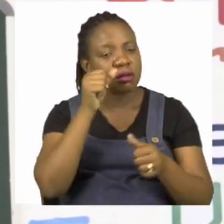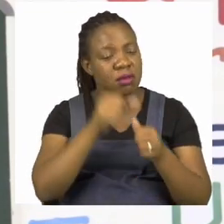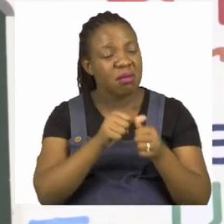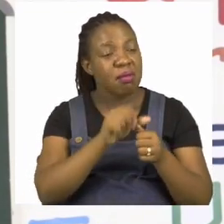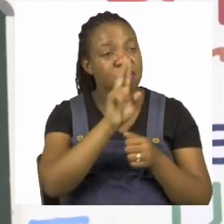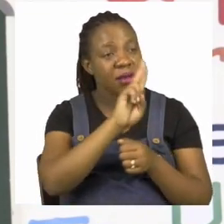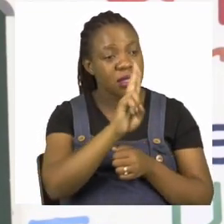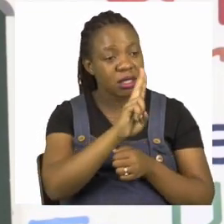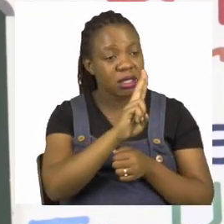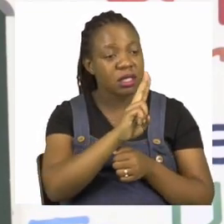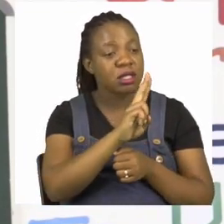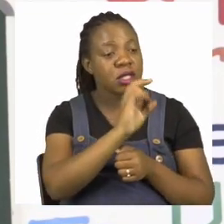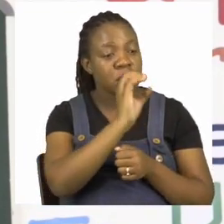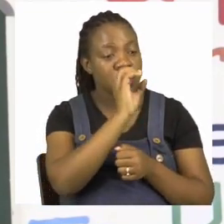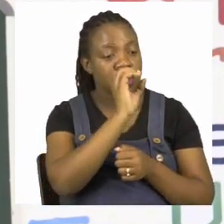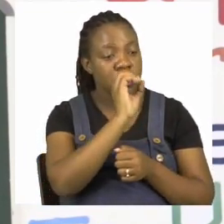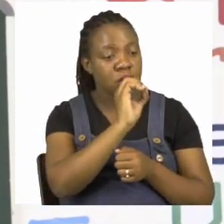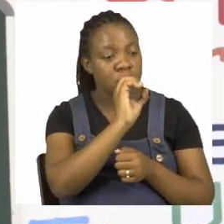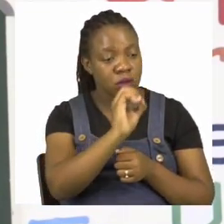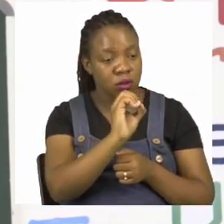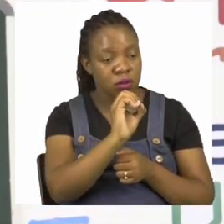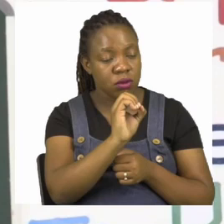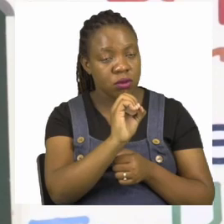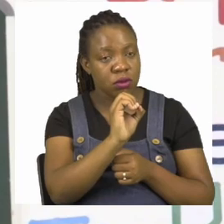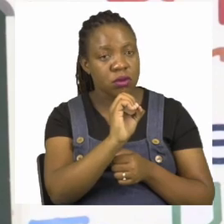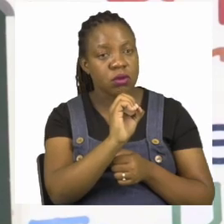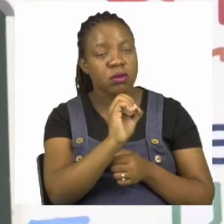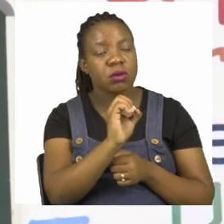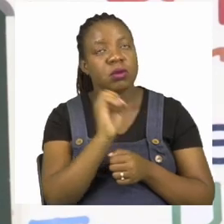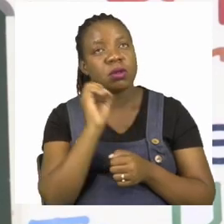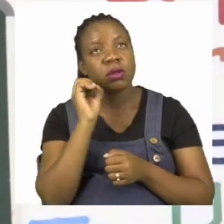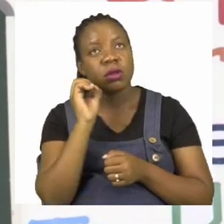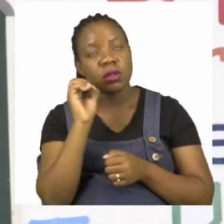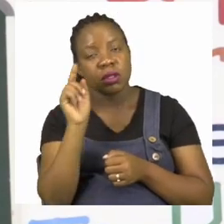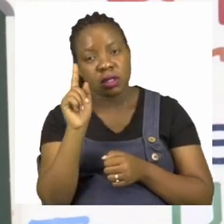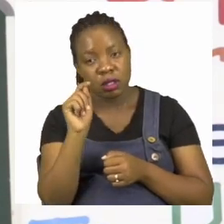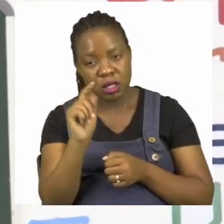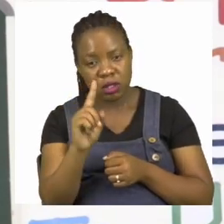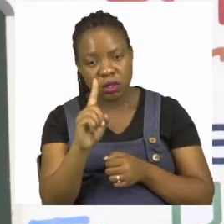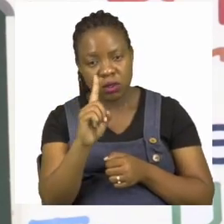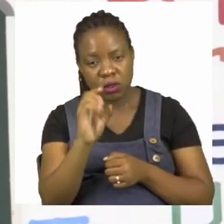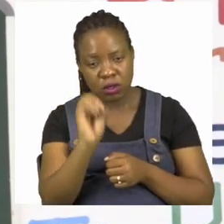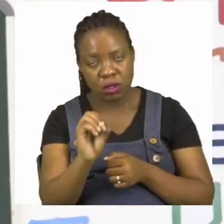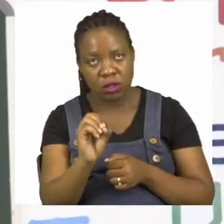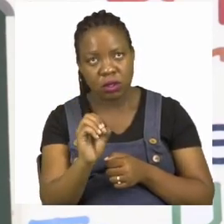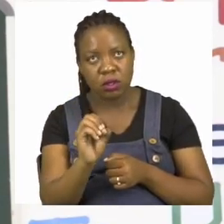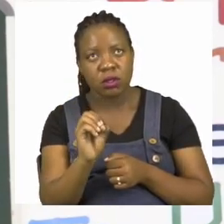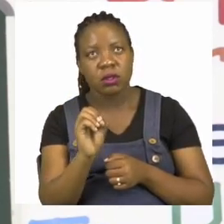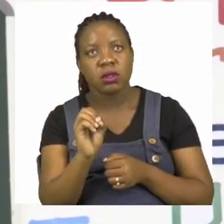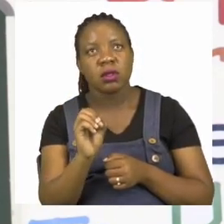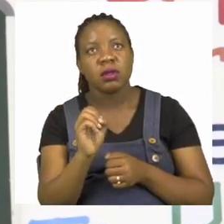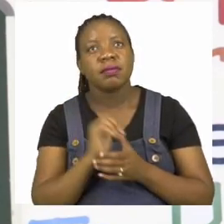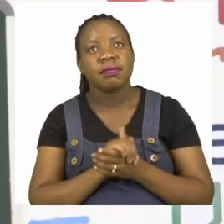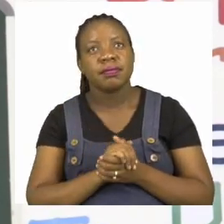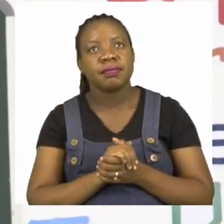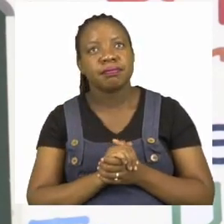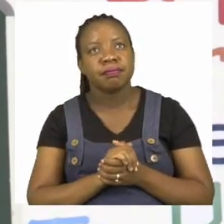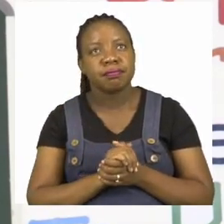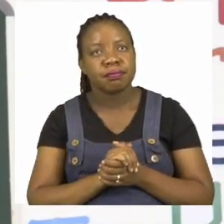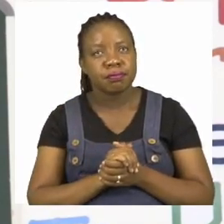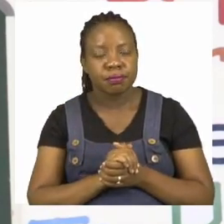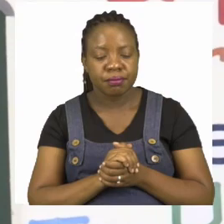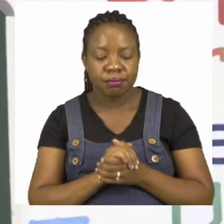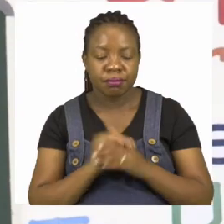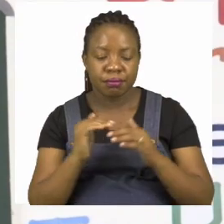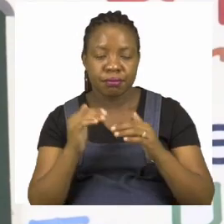final answer. Then, when you are done with that part of the exercise, we move to the bottom. Now,